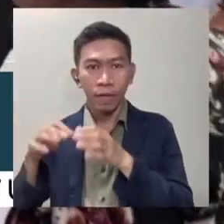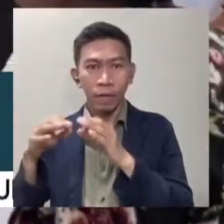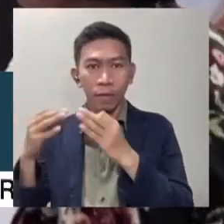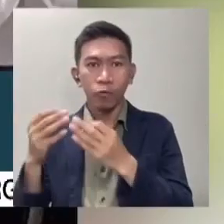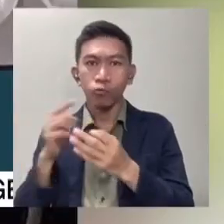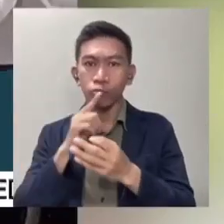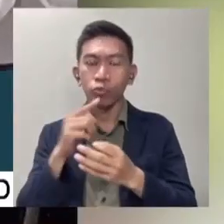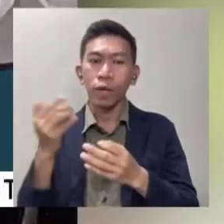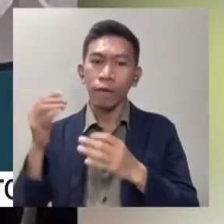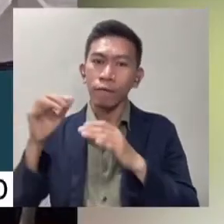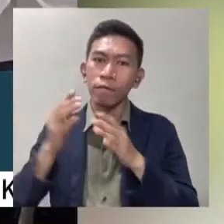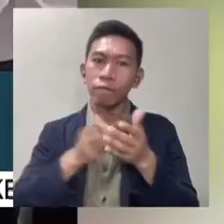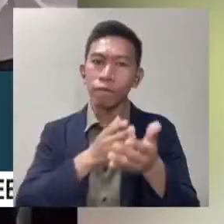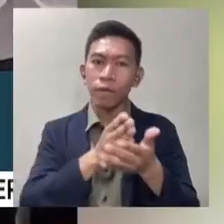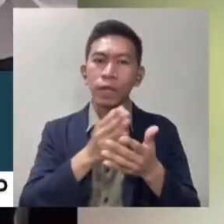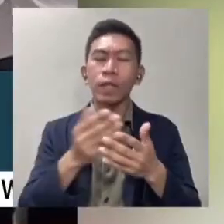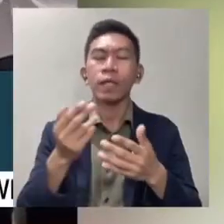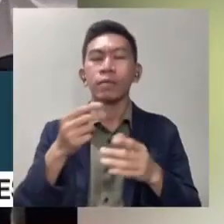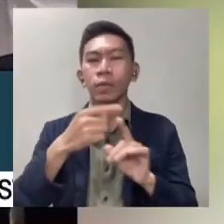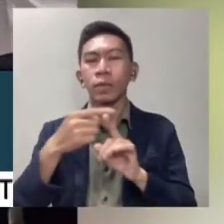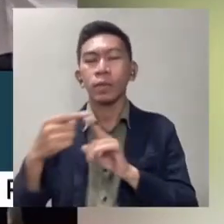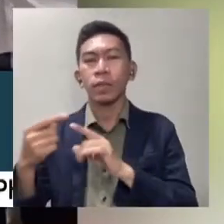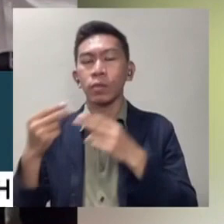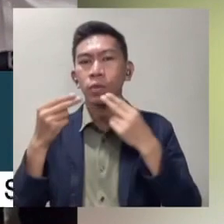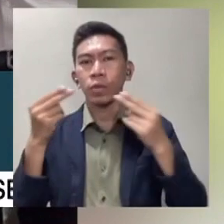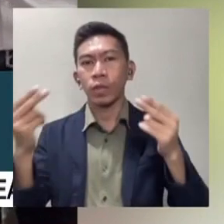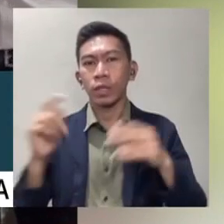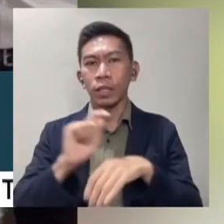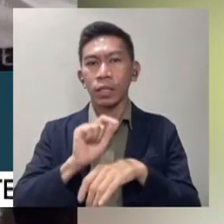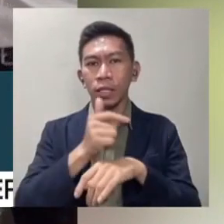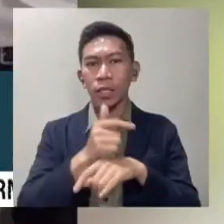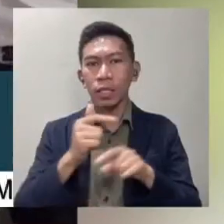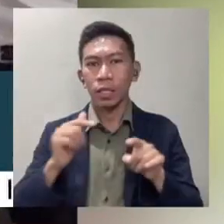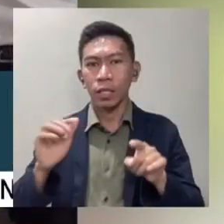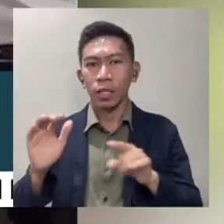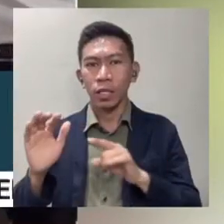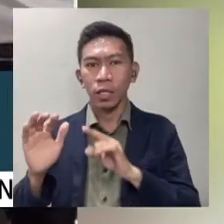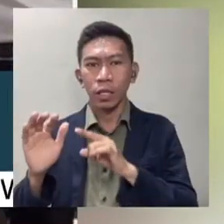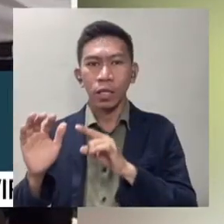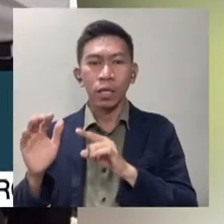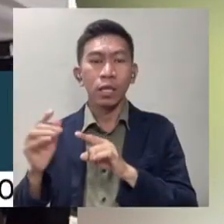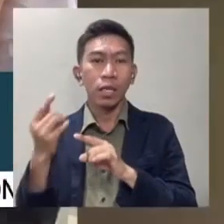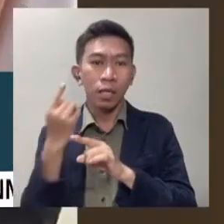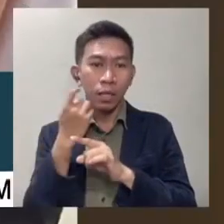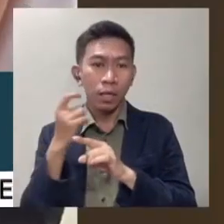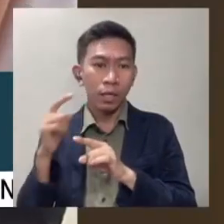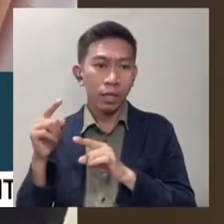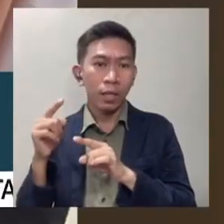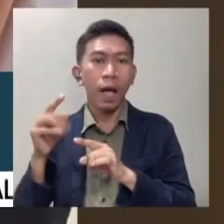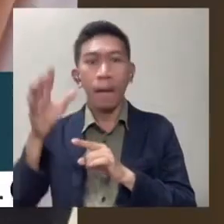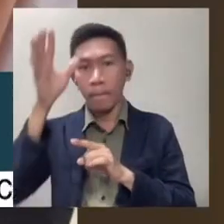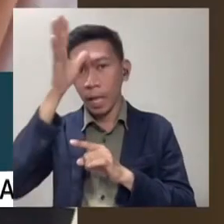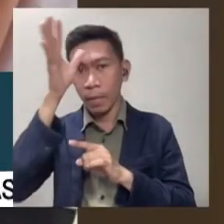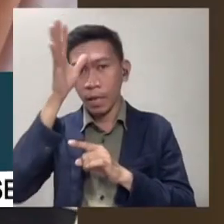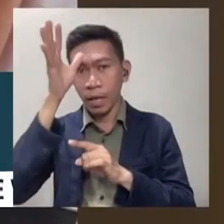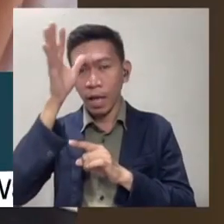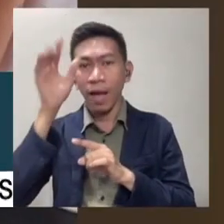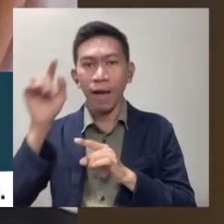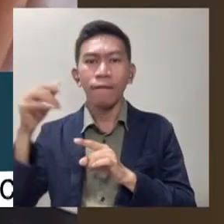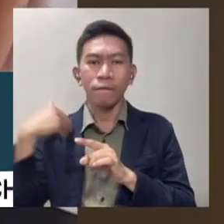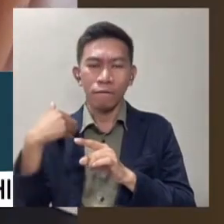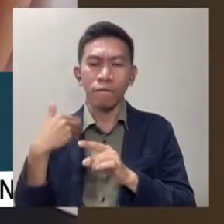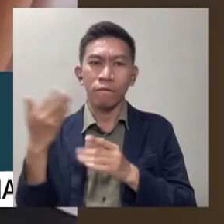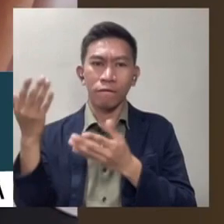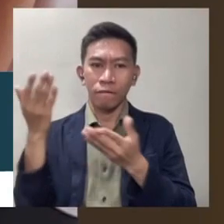at the Libingan ng Mga Bayani in Taguig City, where the remains of their patriarch lay rest since 2016. Aside from the president,